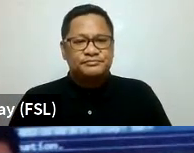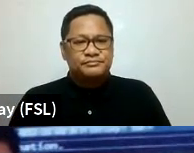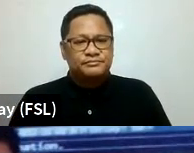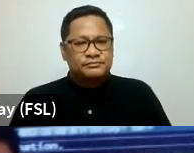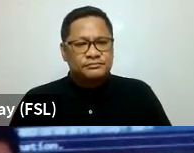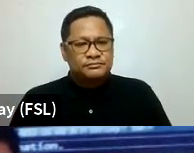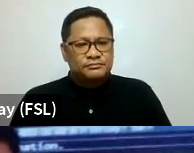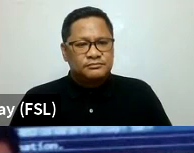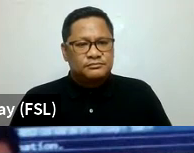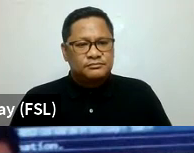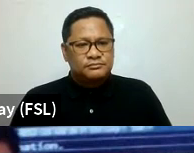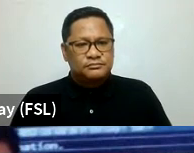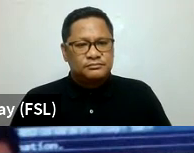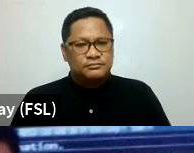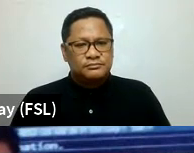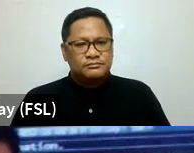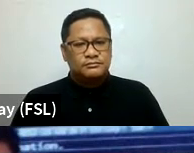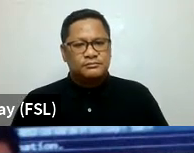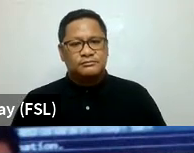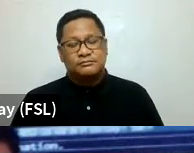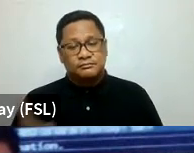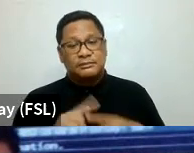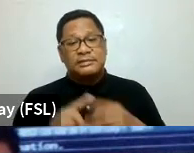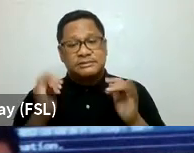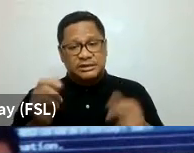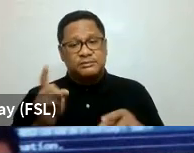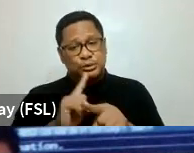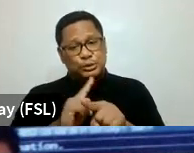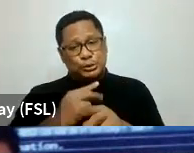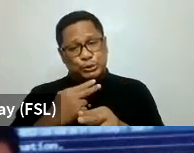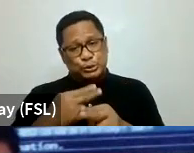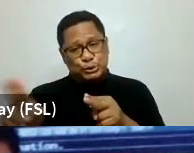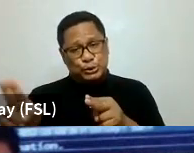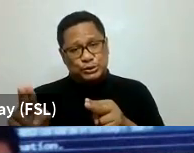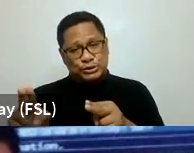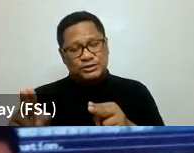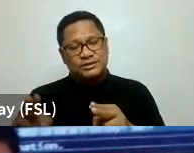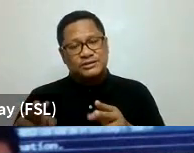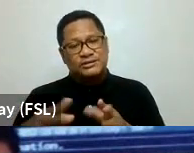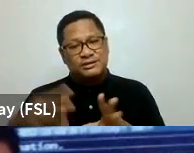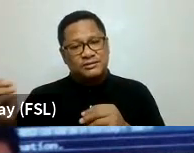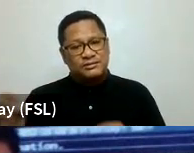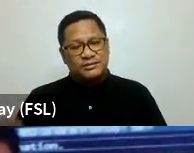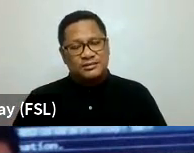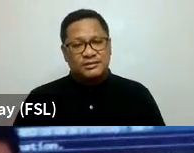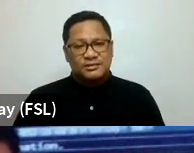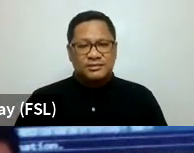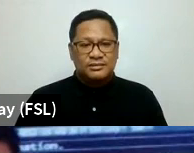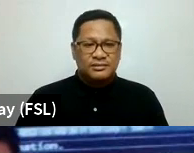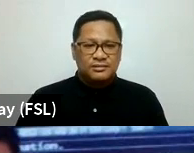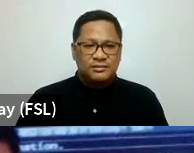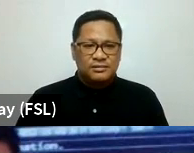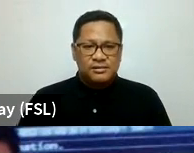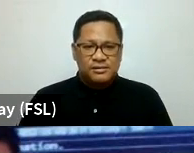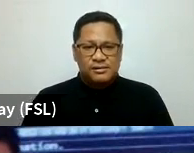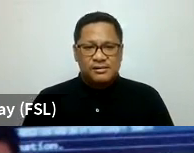Eh, kaya lang, short-lived din yung aking pagka-Bloomberg. Bloomberg.